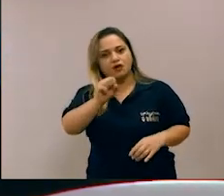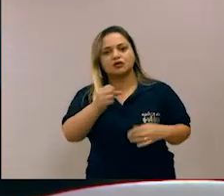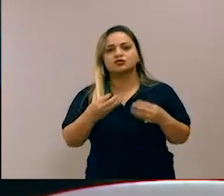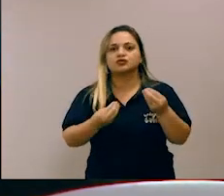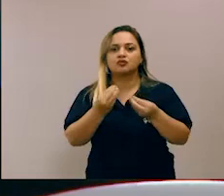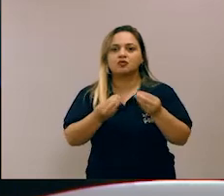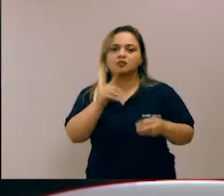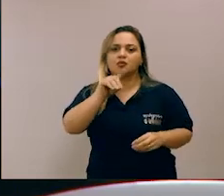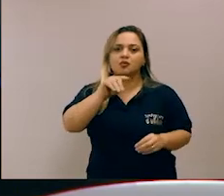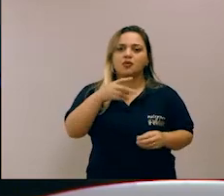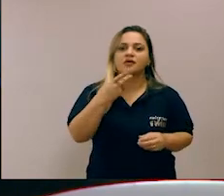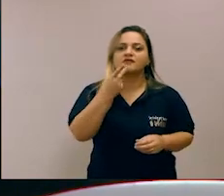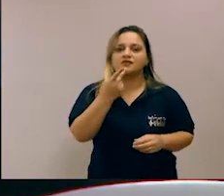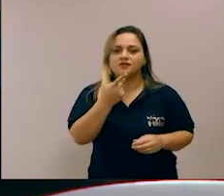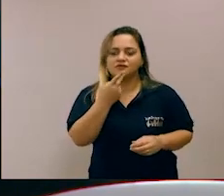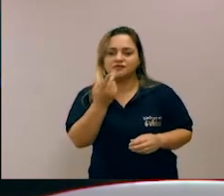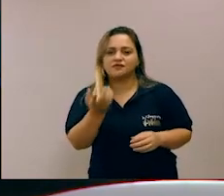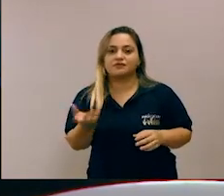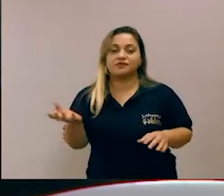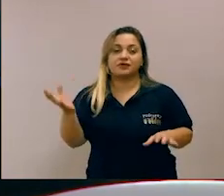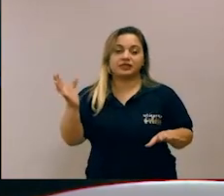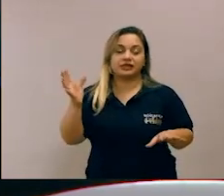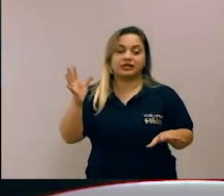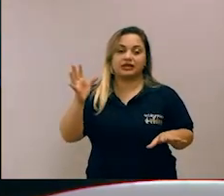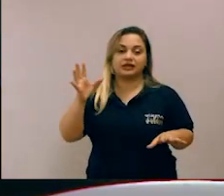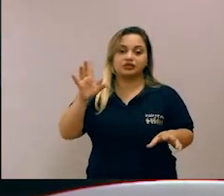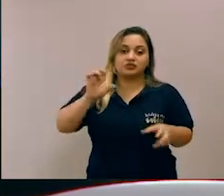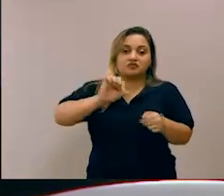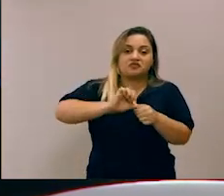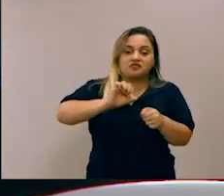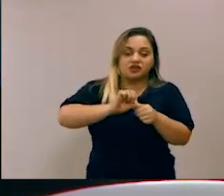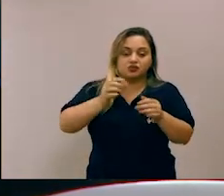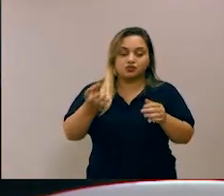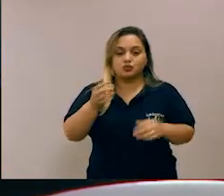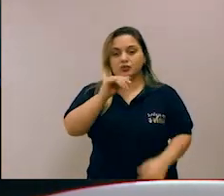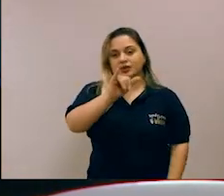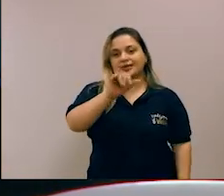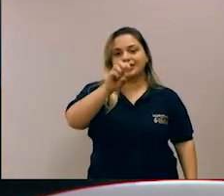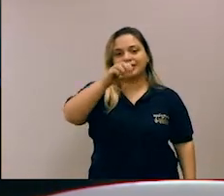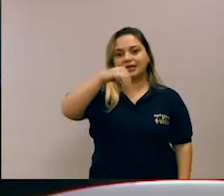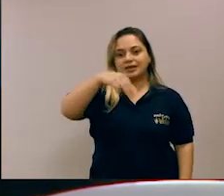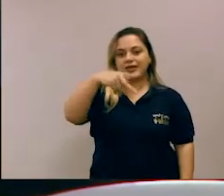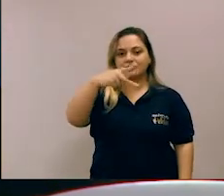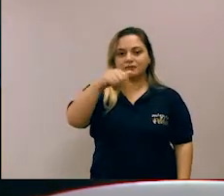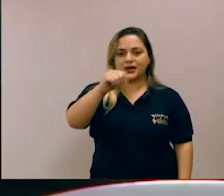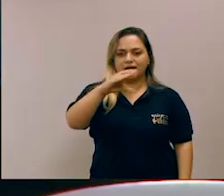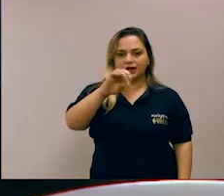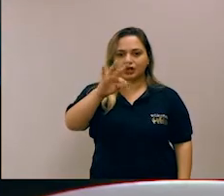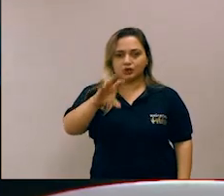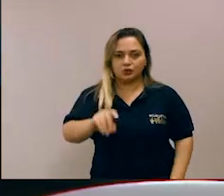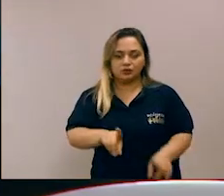this discussion, this heated discussion regarding the impact of data analysis in the public service.